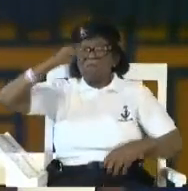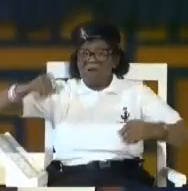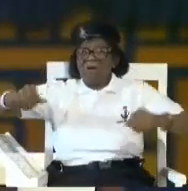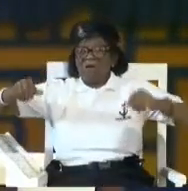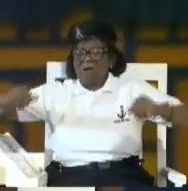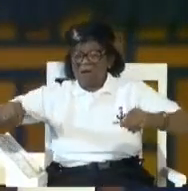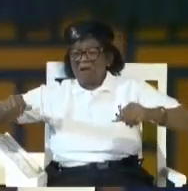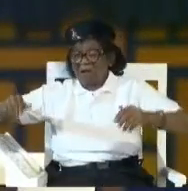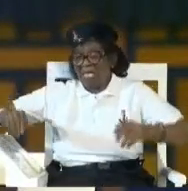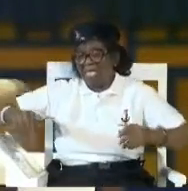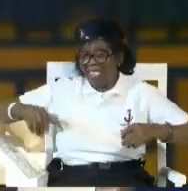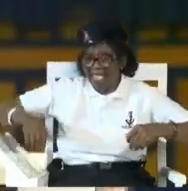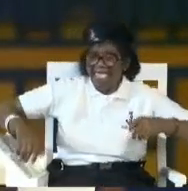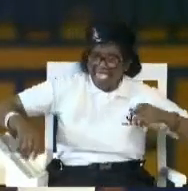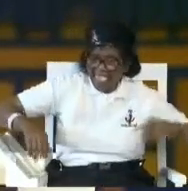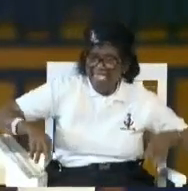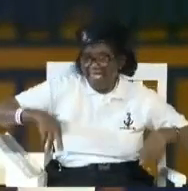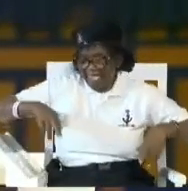Omanjaye Jaye,